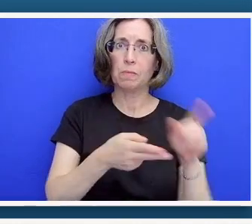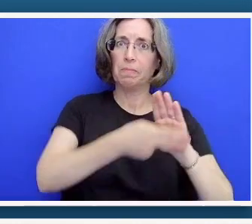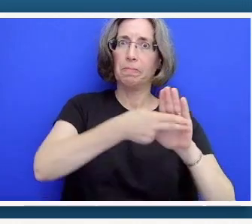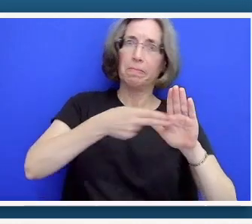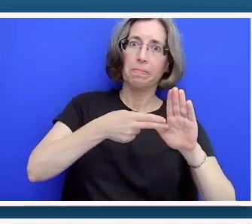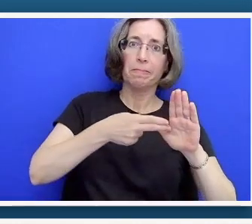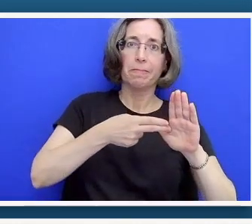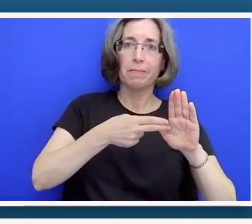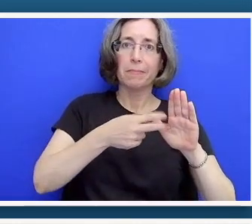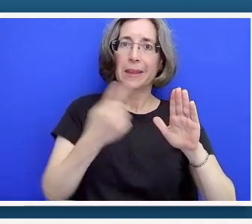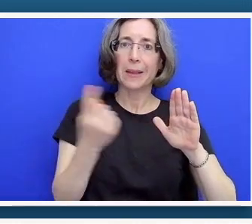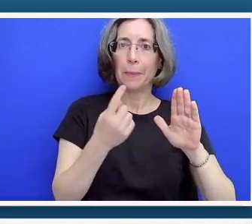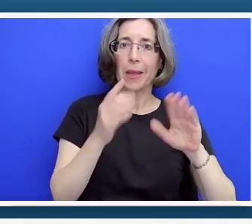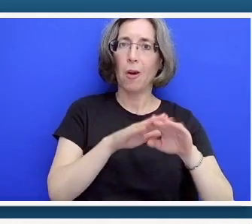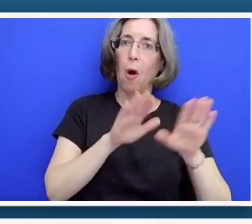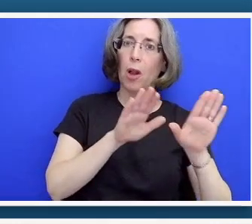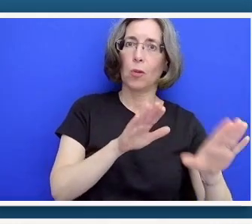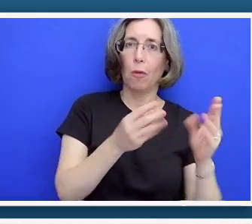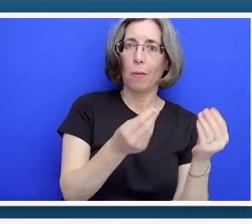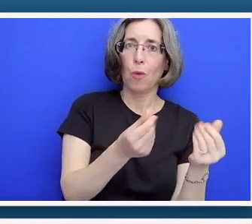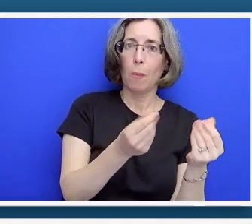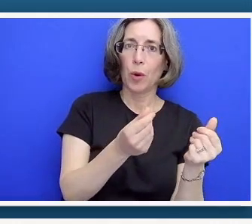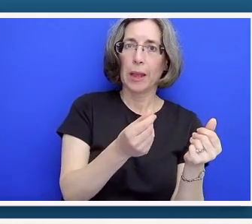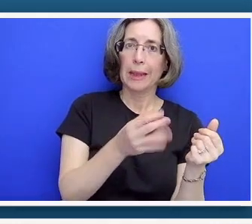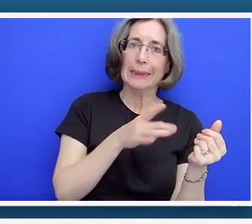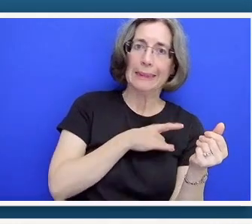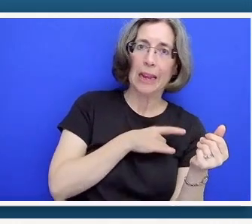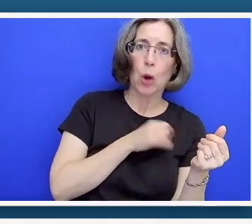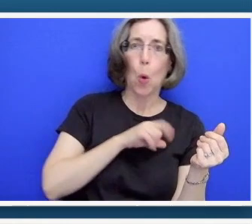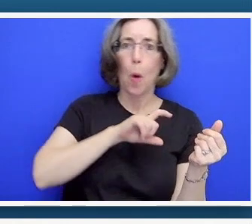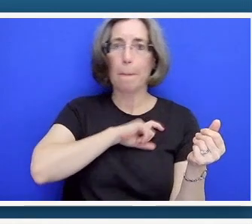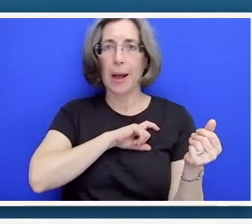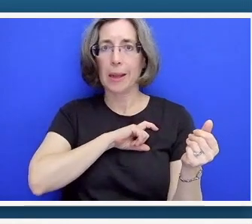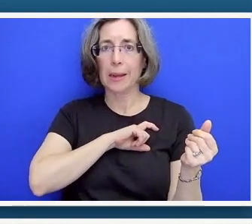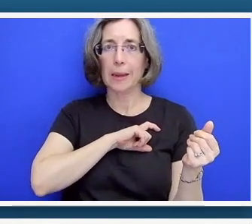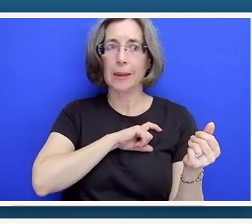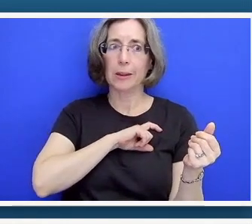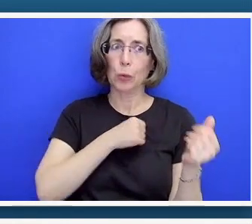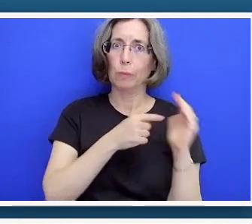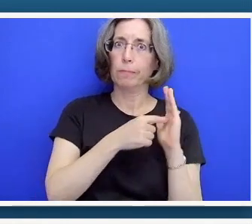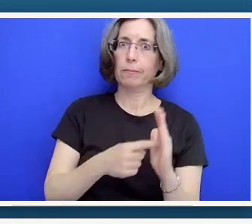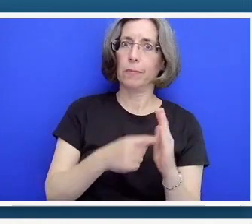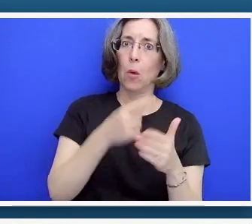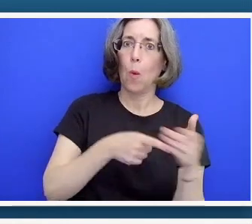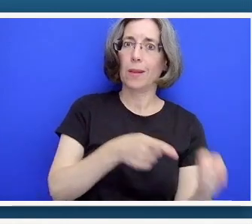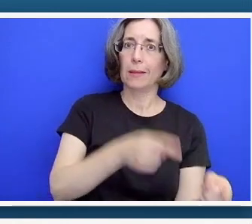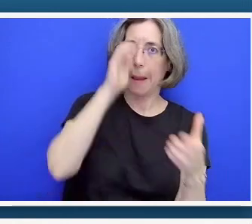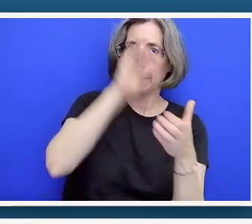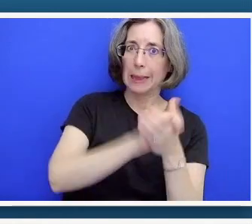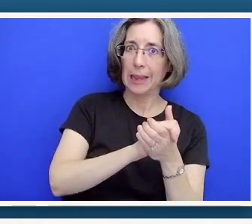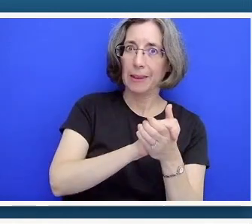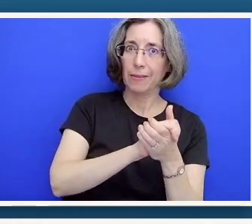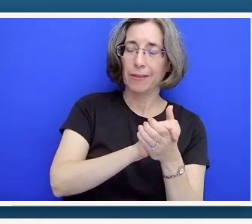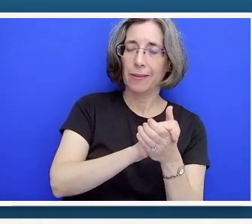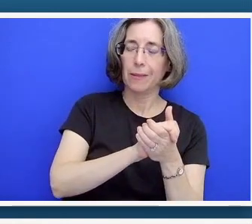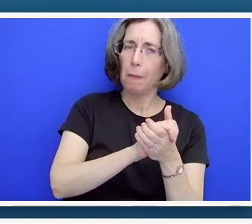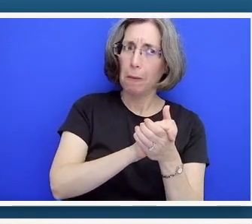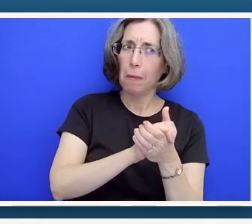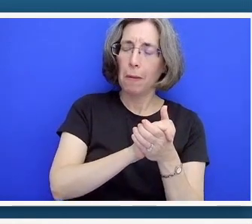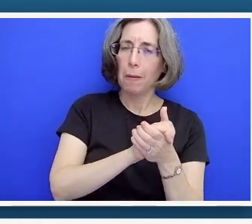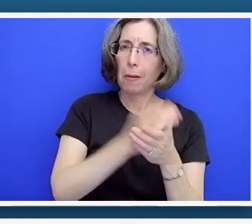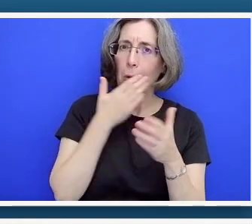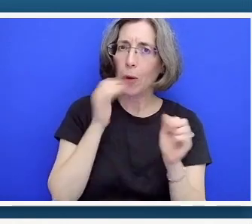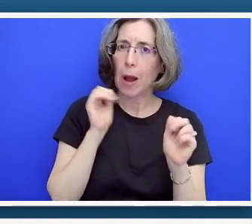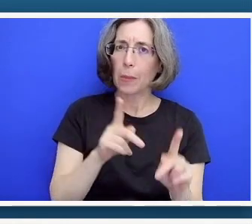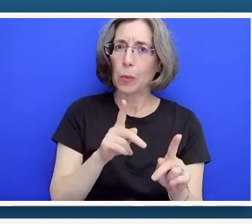buttons on their property because they want to send a message. And it's a great opportunity to